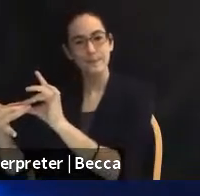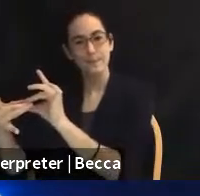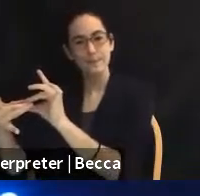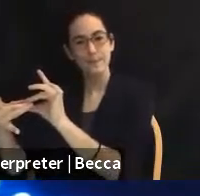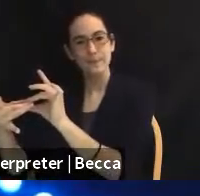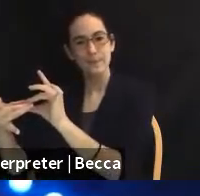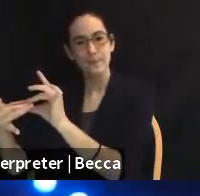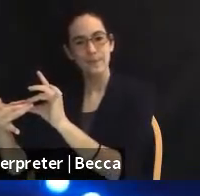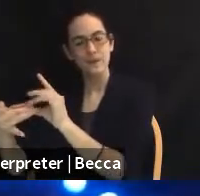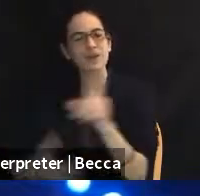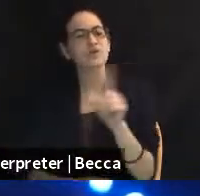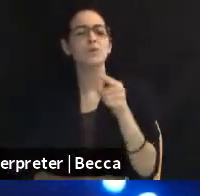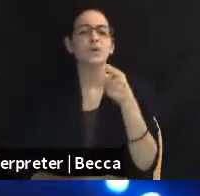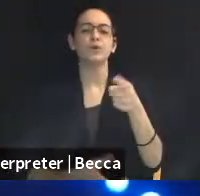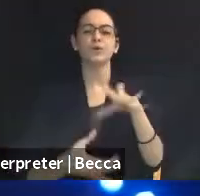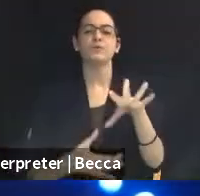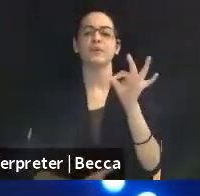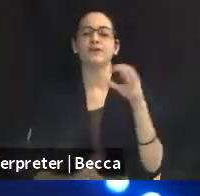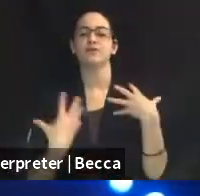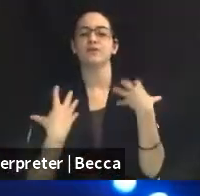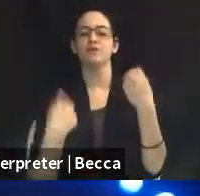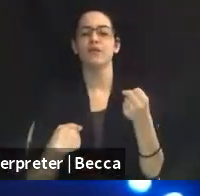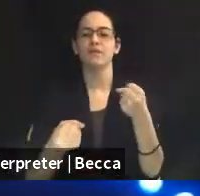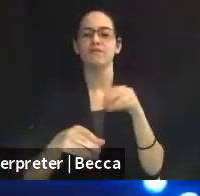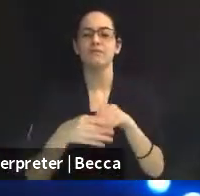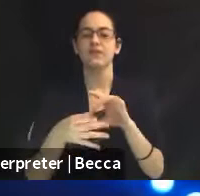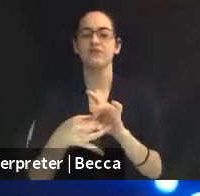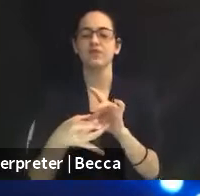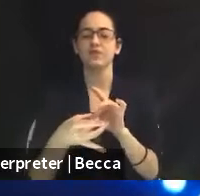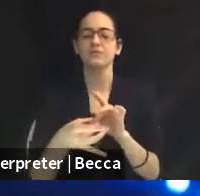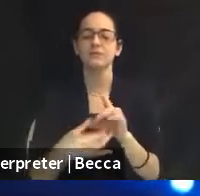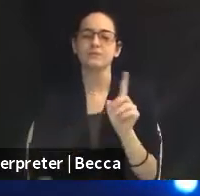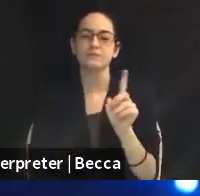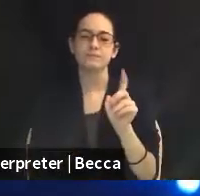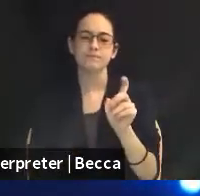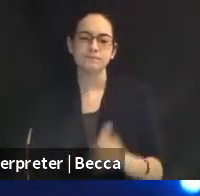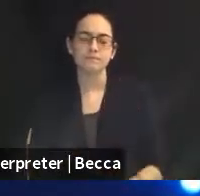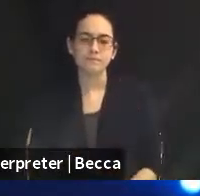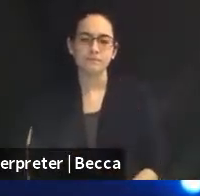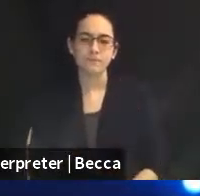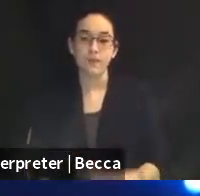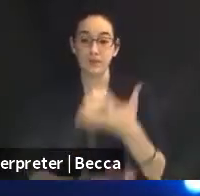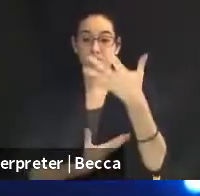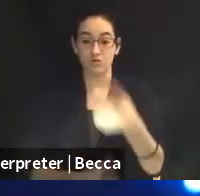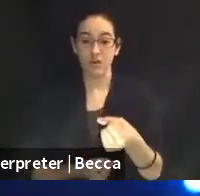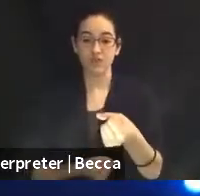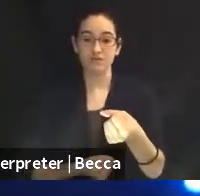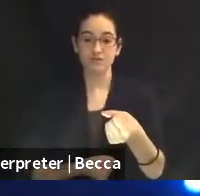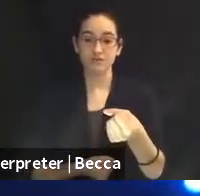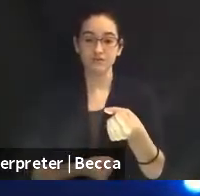Where do you find strength? In friendships, in relationships, because trust brings us strength.